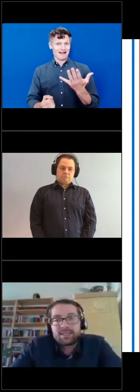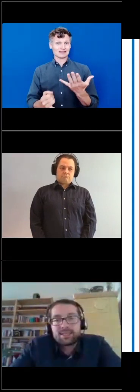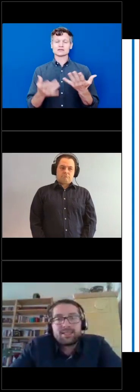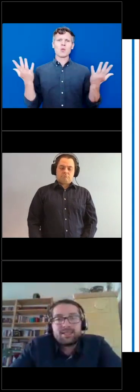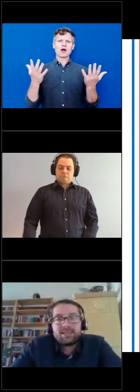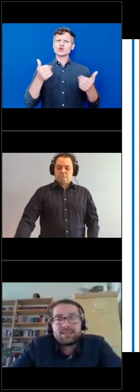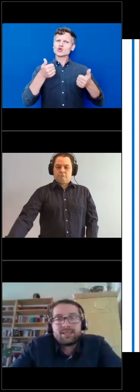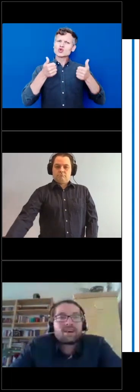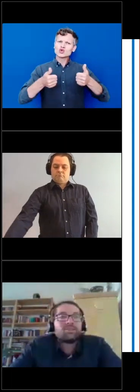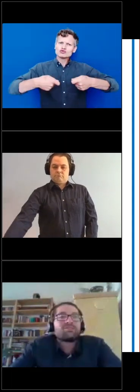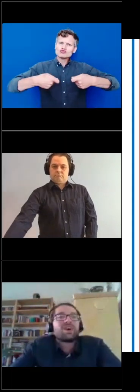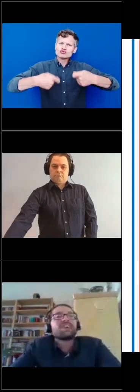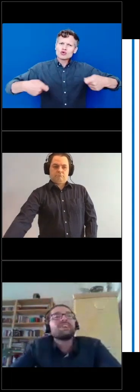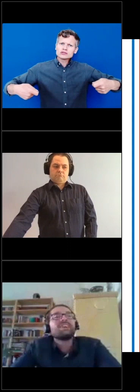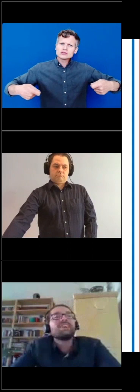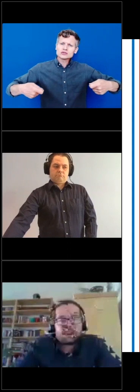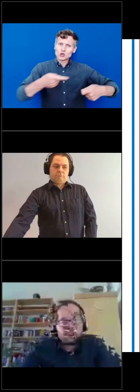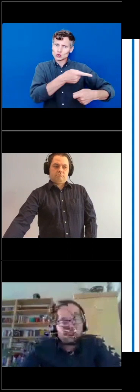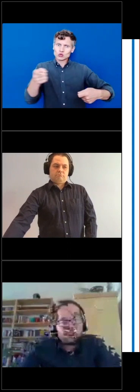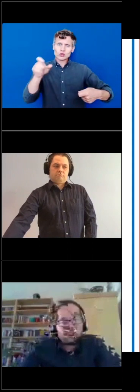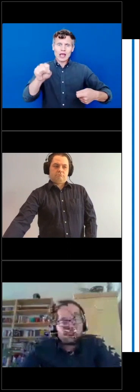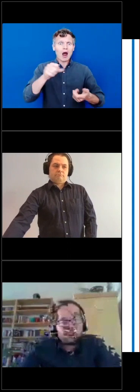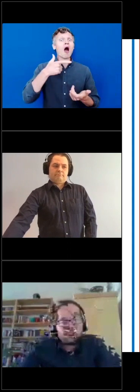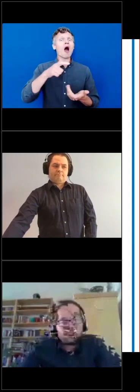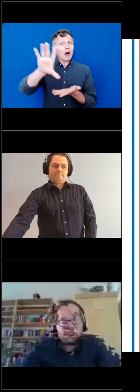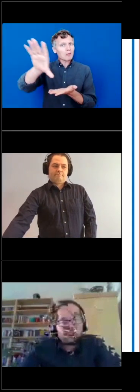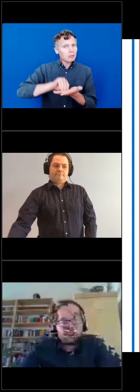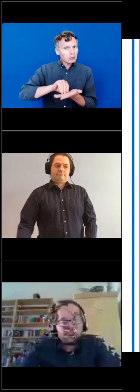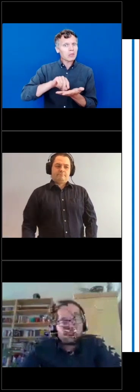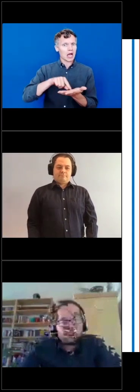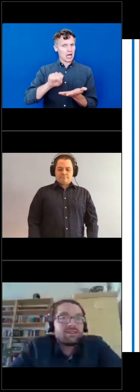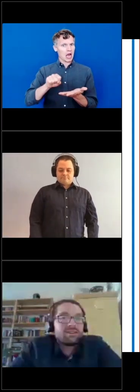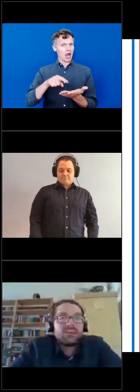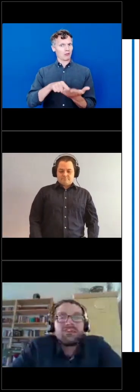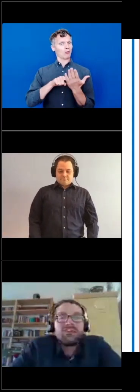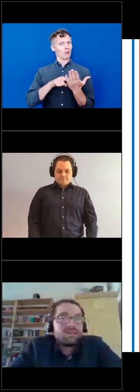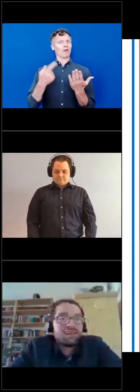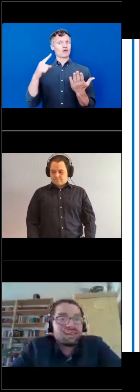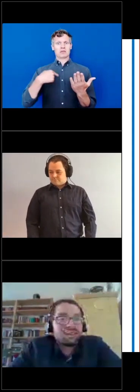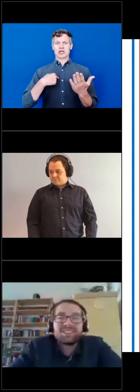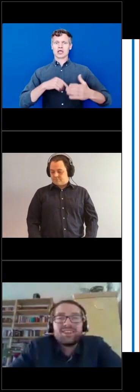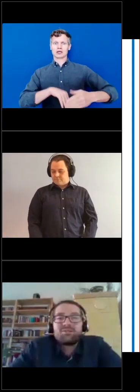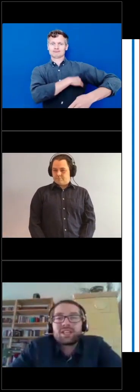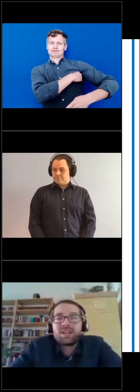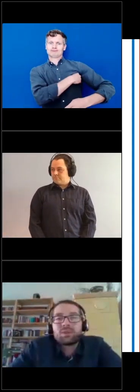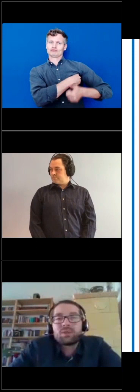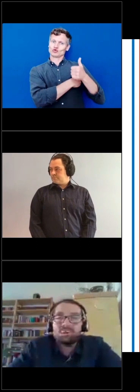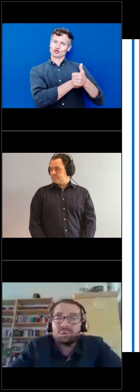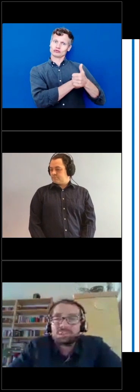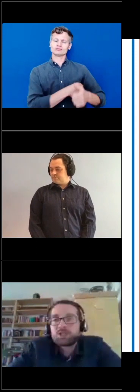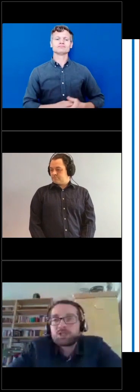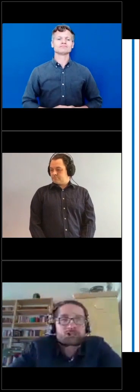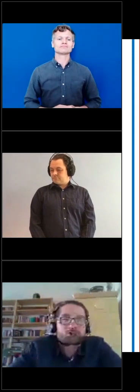slides. Now, finally, I'm honored to introduce today's wonderful speakers. For that, I would like